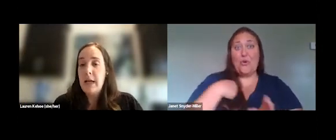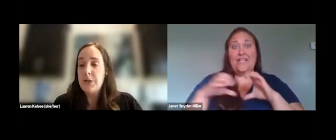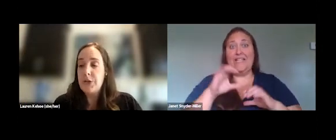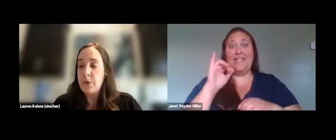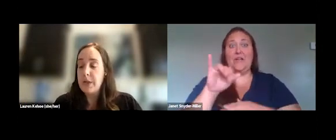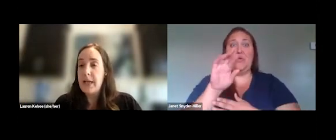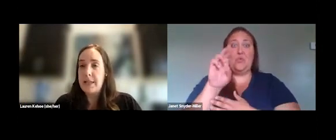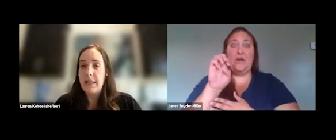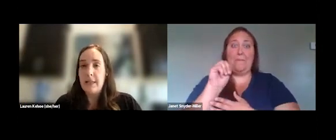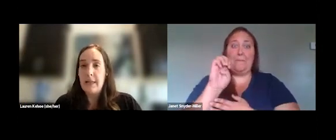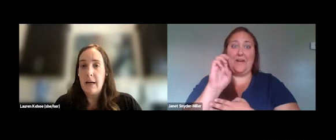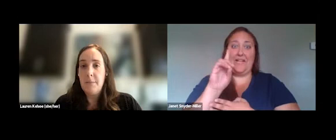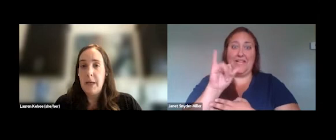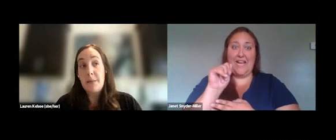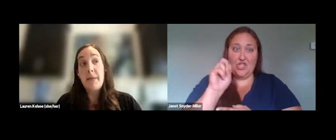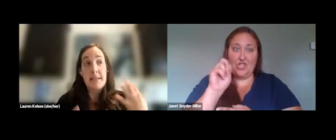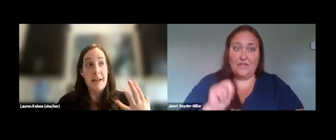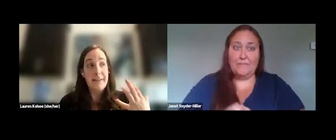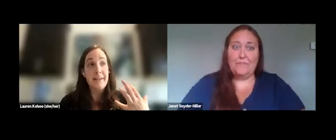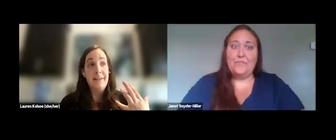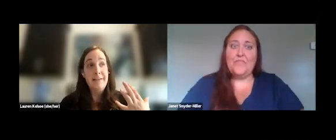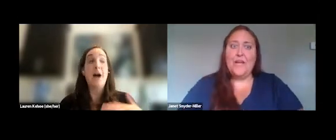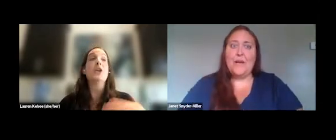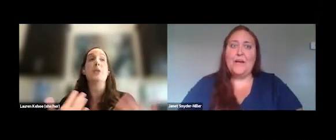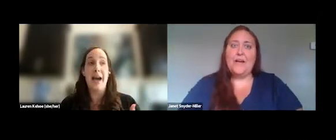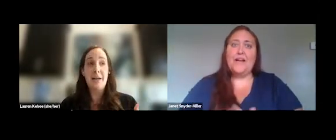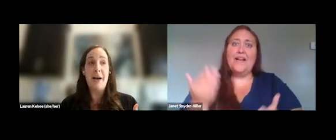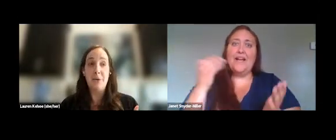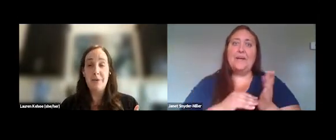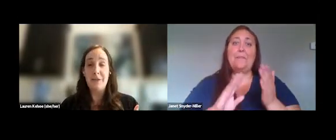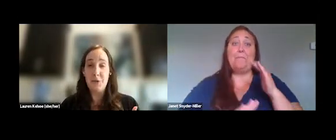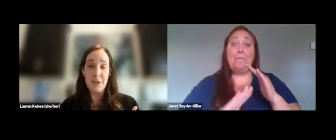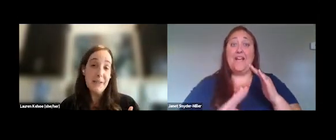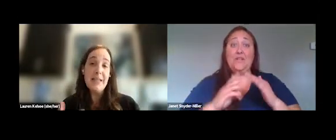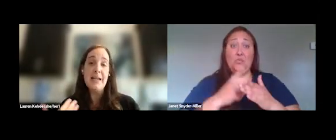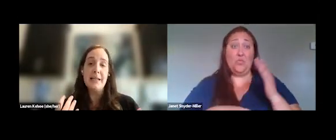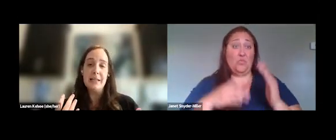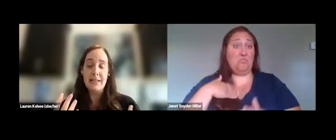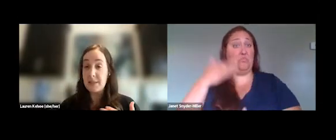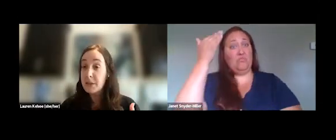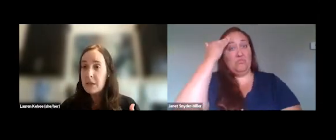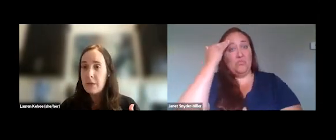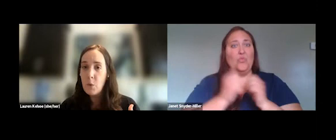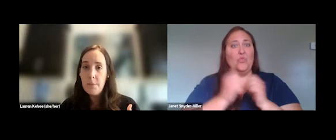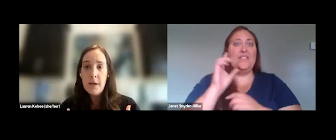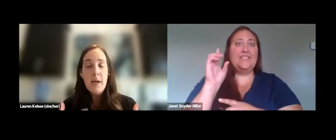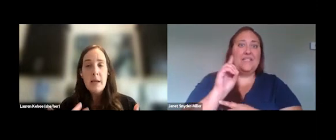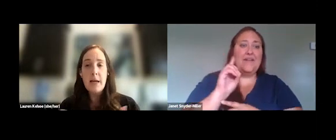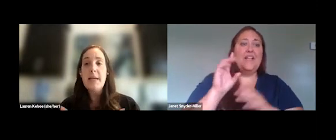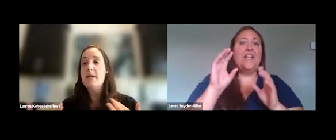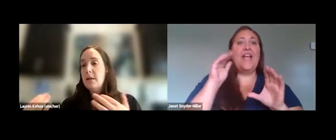remediation. And so we really had to, again, based on the knowledge we had about usability and accessibility of